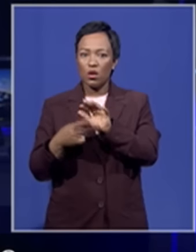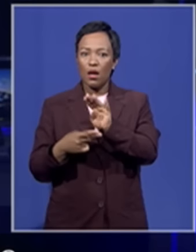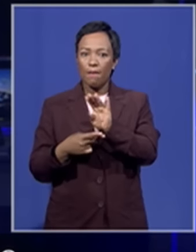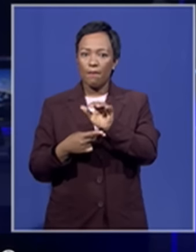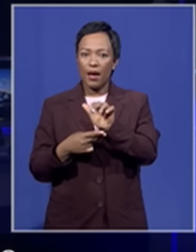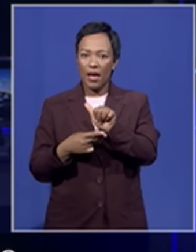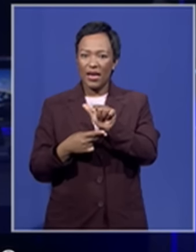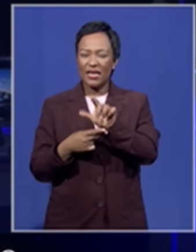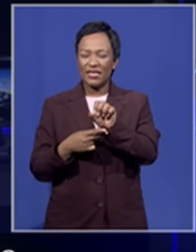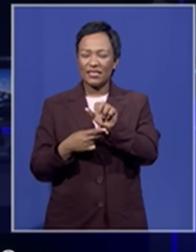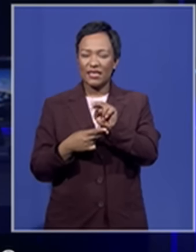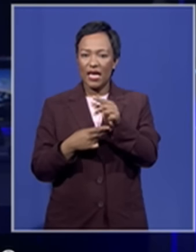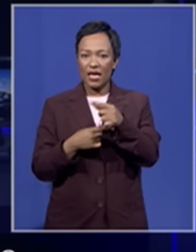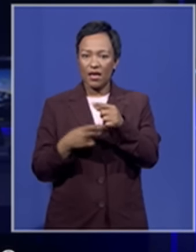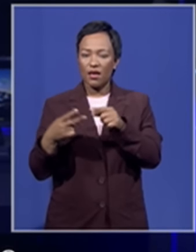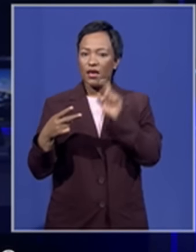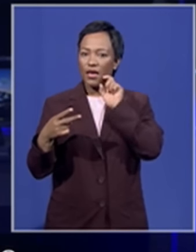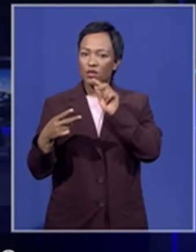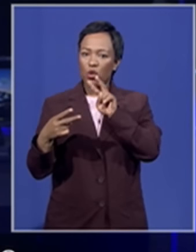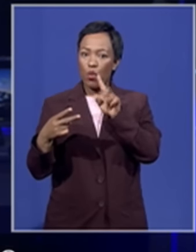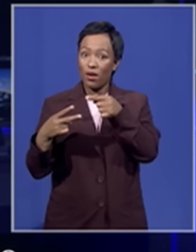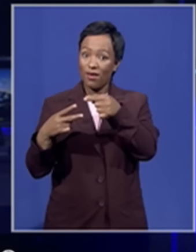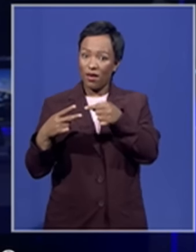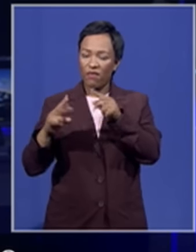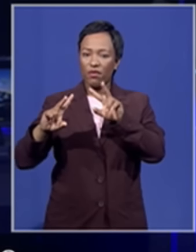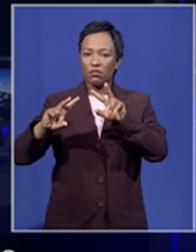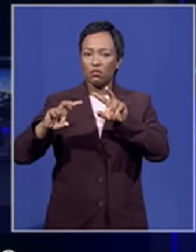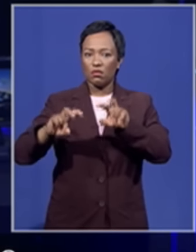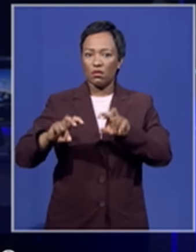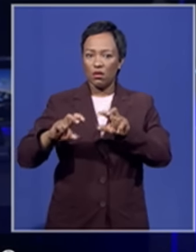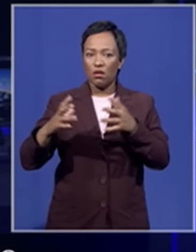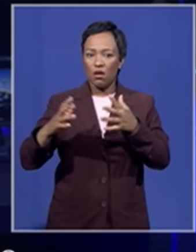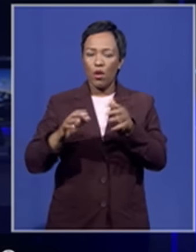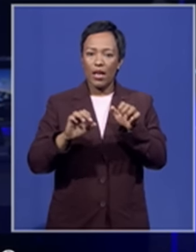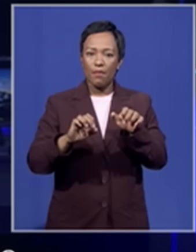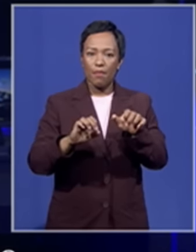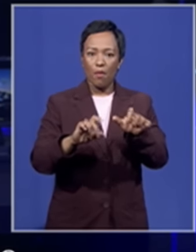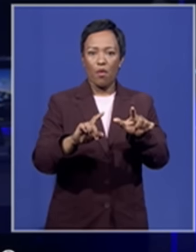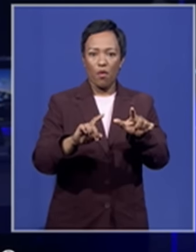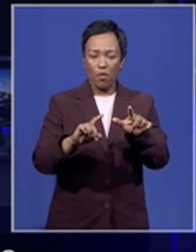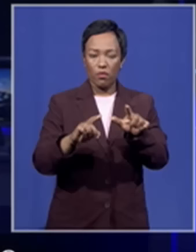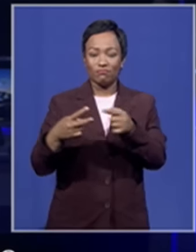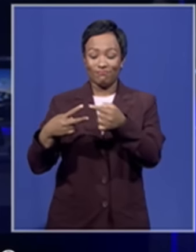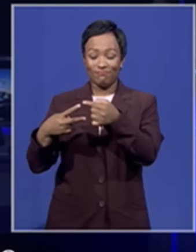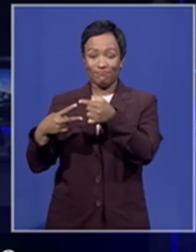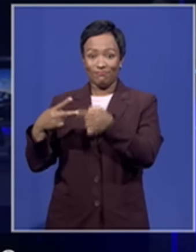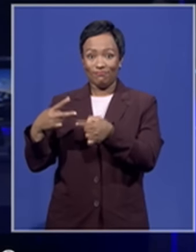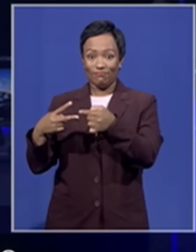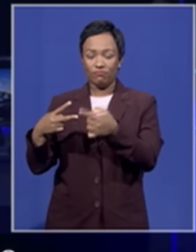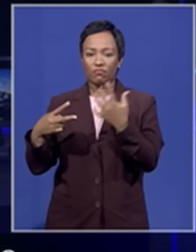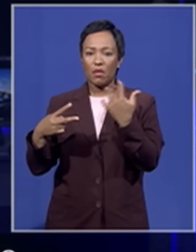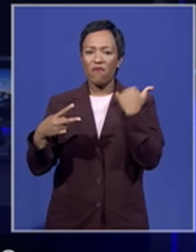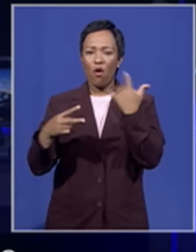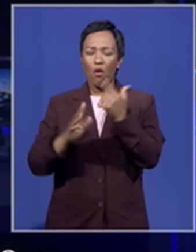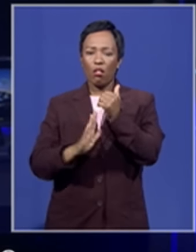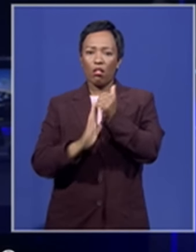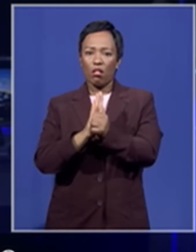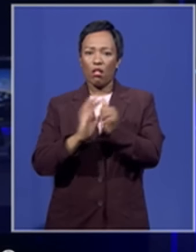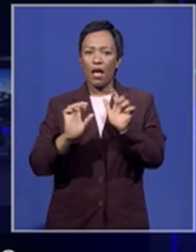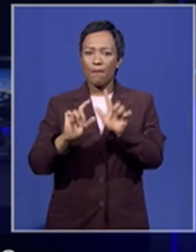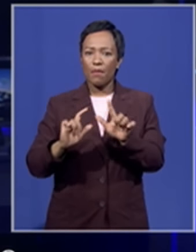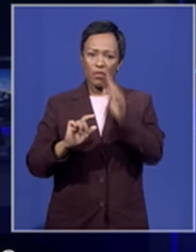2021 di ntse di tswela pele motsaneng wa Lokhau ka ntlenyana ho Groblersdal Limpopo. Bobedi bona bo ile ba bolawa ka sehloho